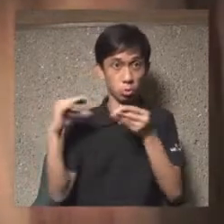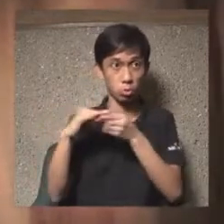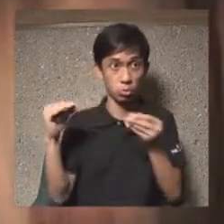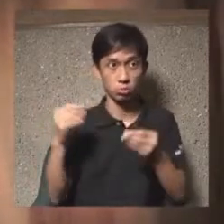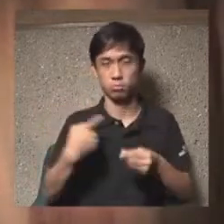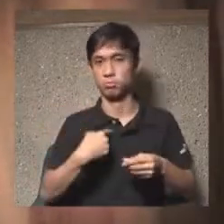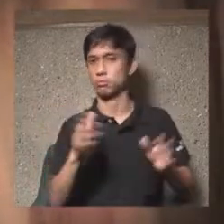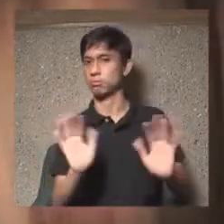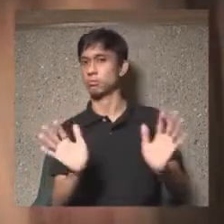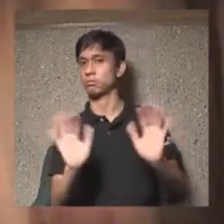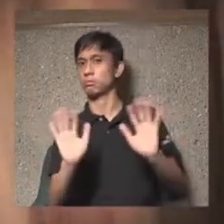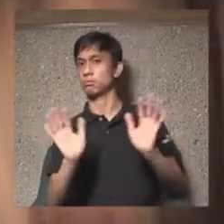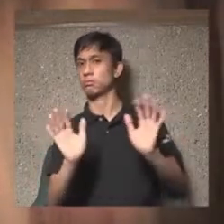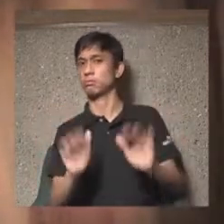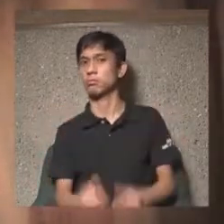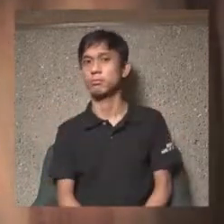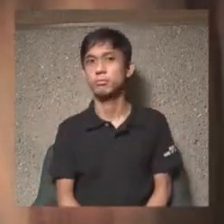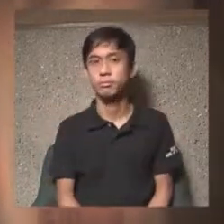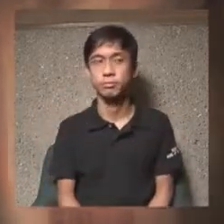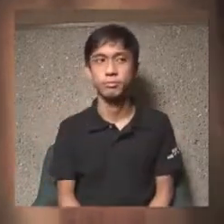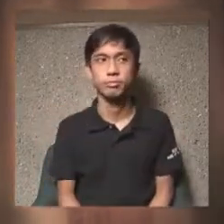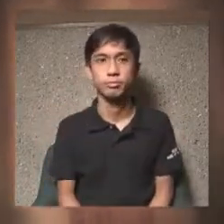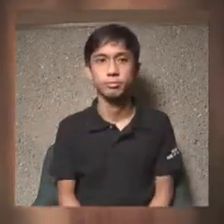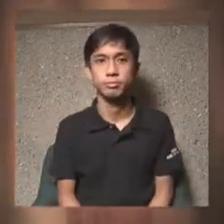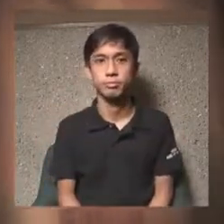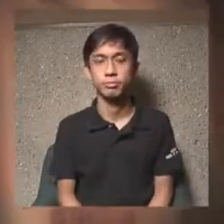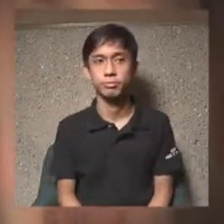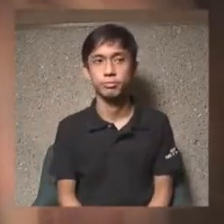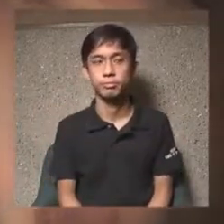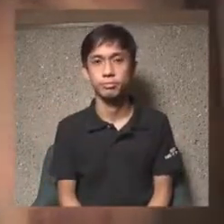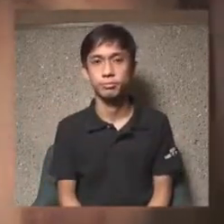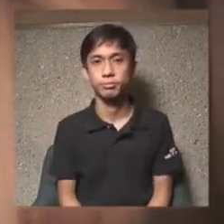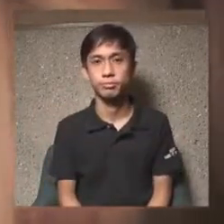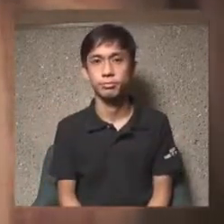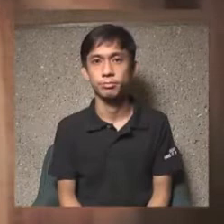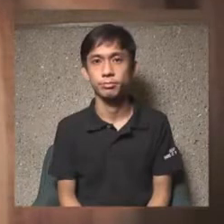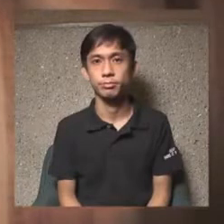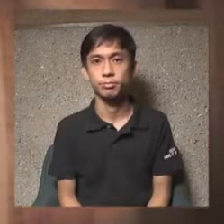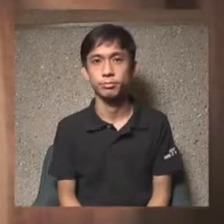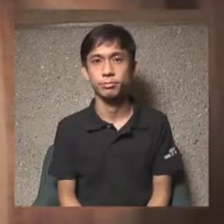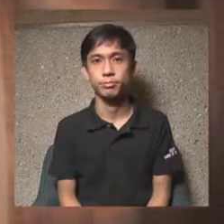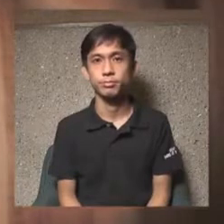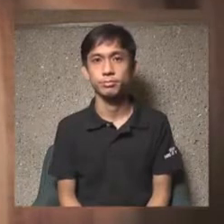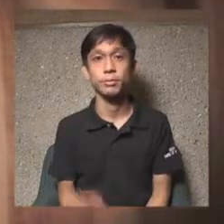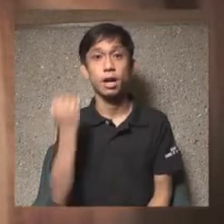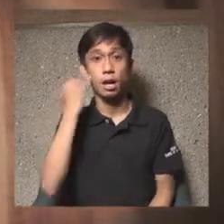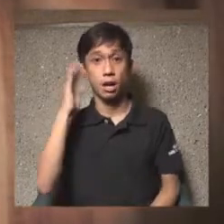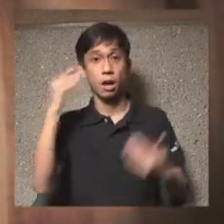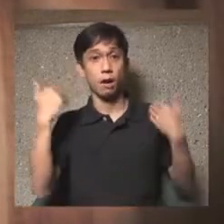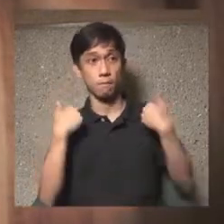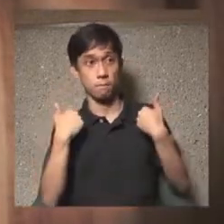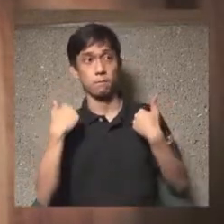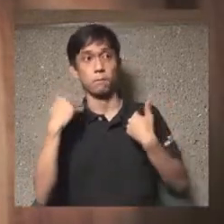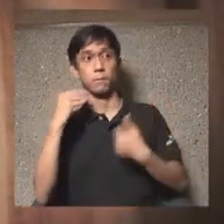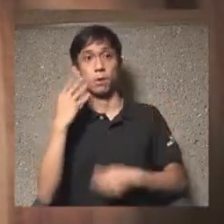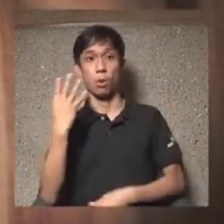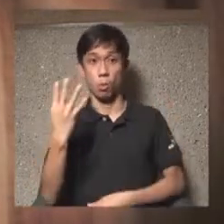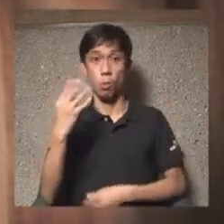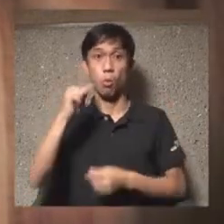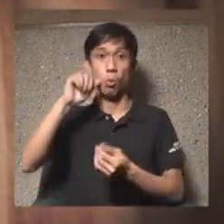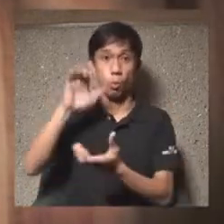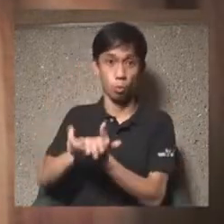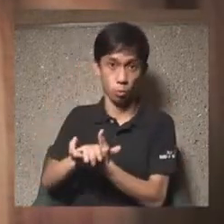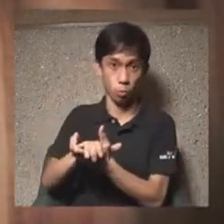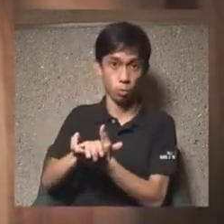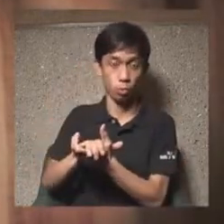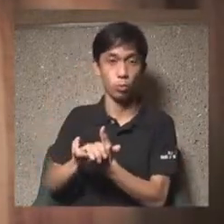If it isn't bad enough, Jacob ends up with 4 wives. It's a very, very, you read the whole book. And remember, by